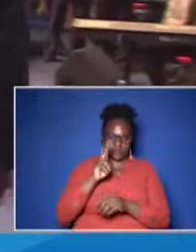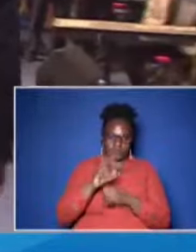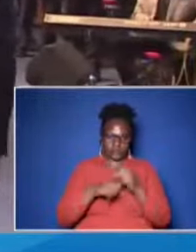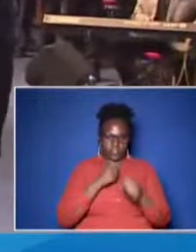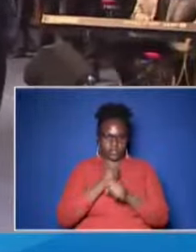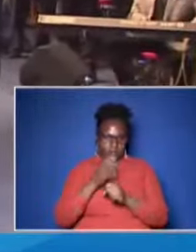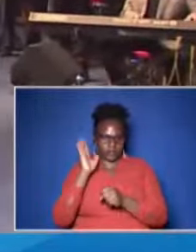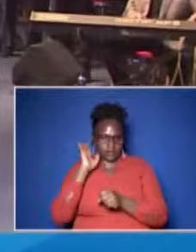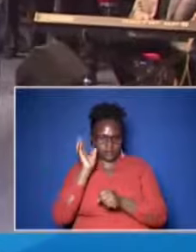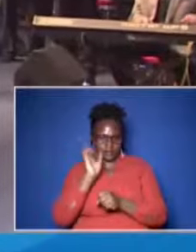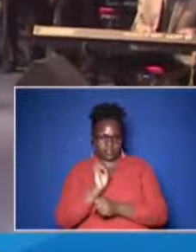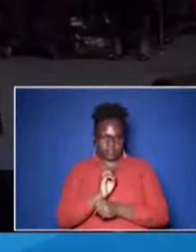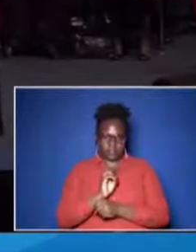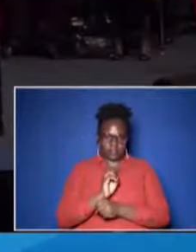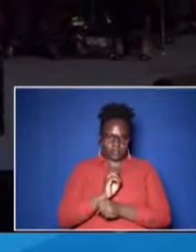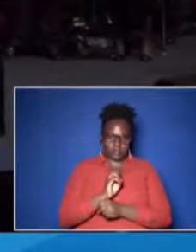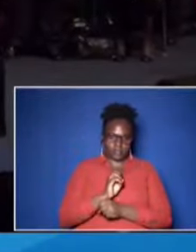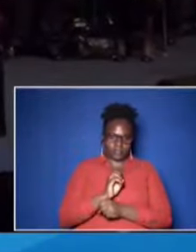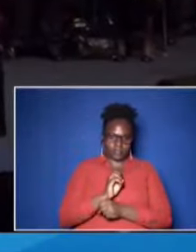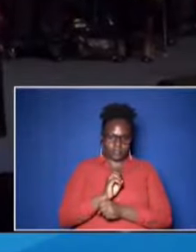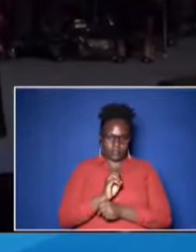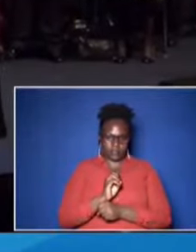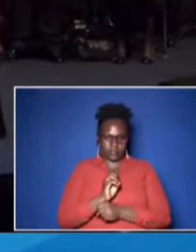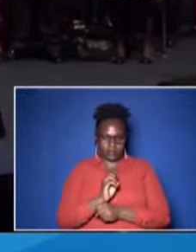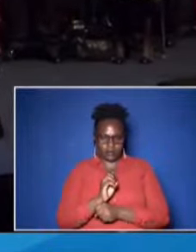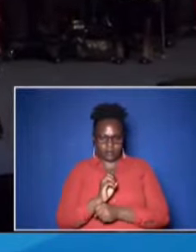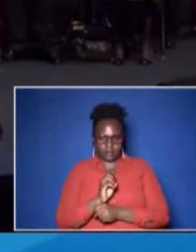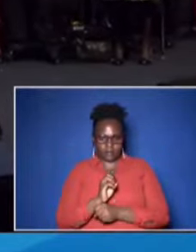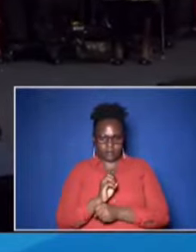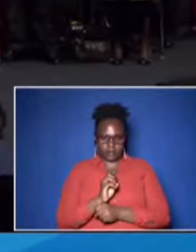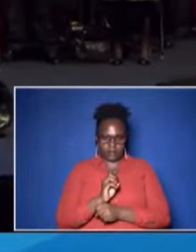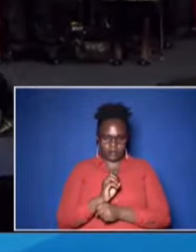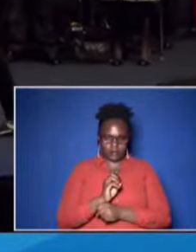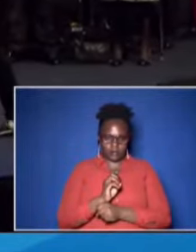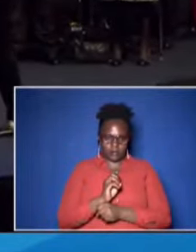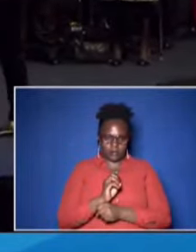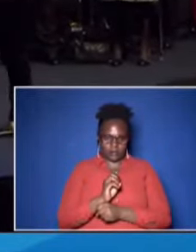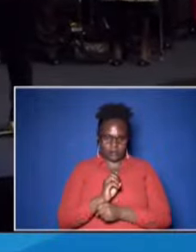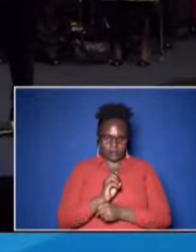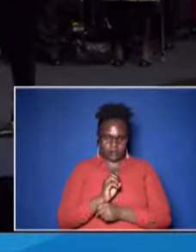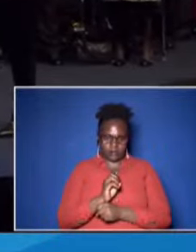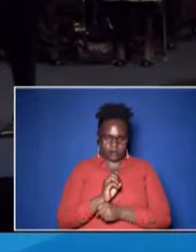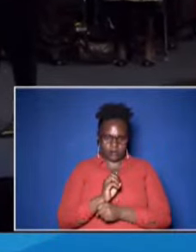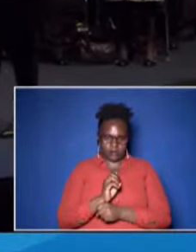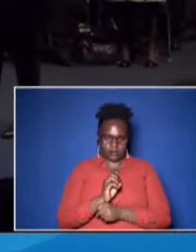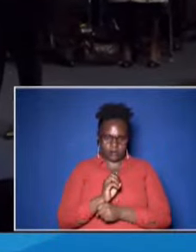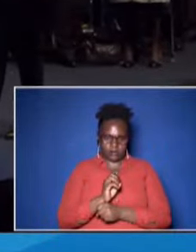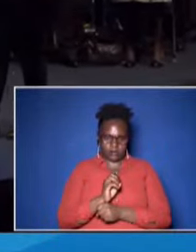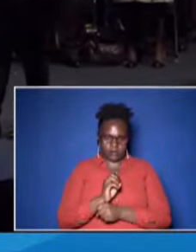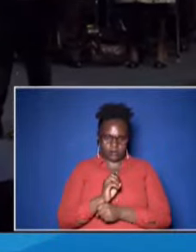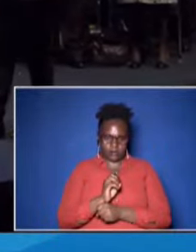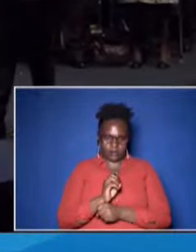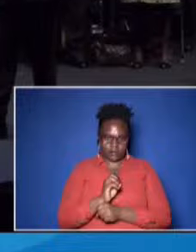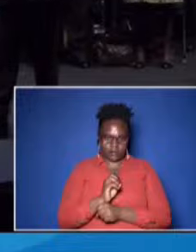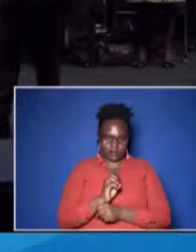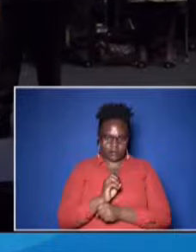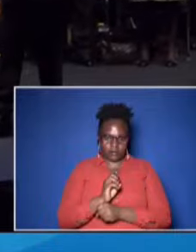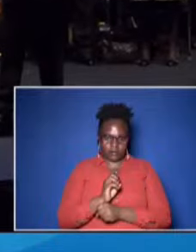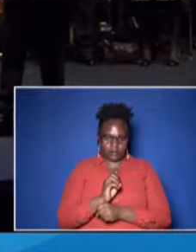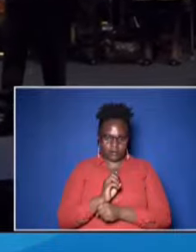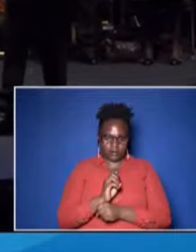hear years old years old which ear darling which ear was